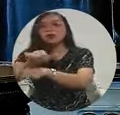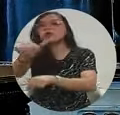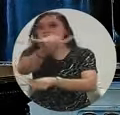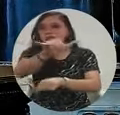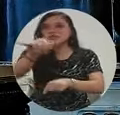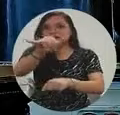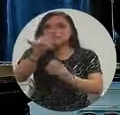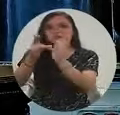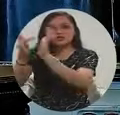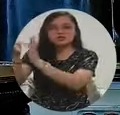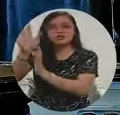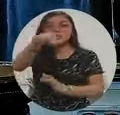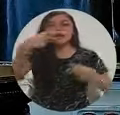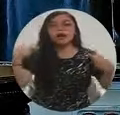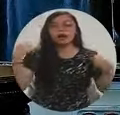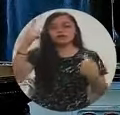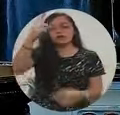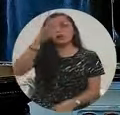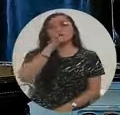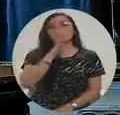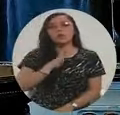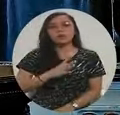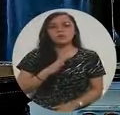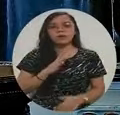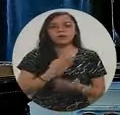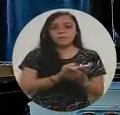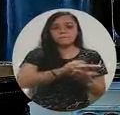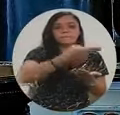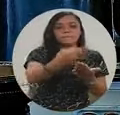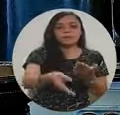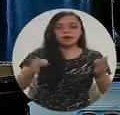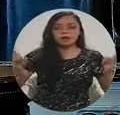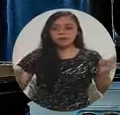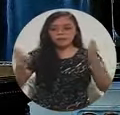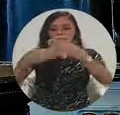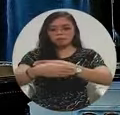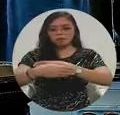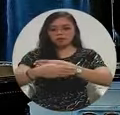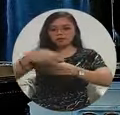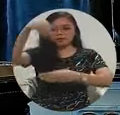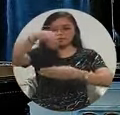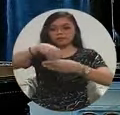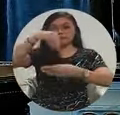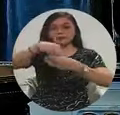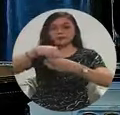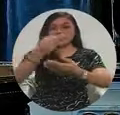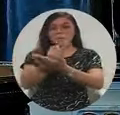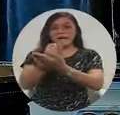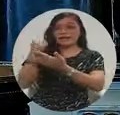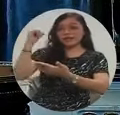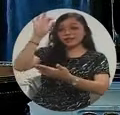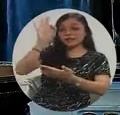Mom Arlie, my daughter, bought me a box where I can put the money.